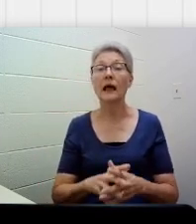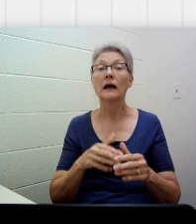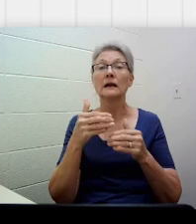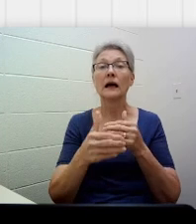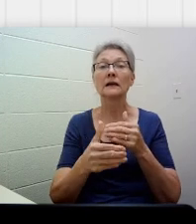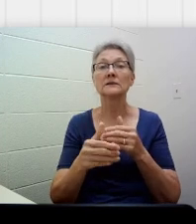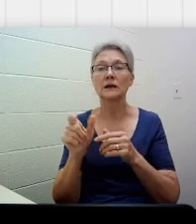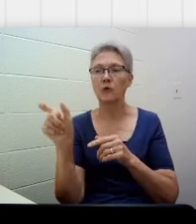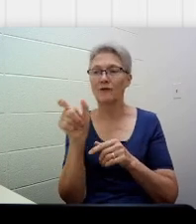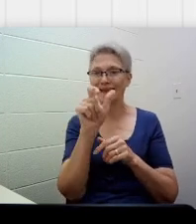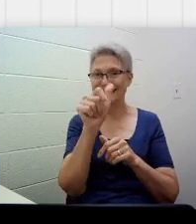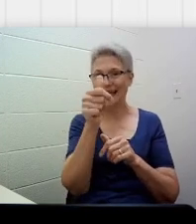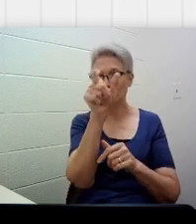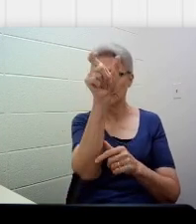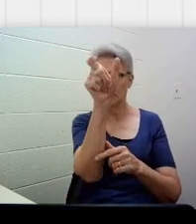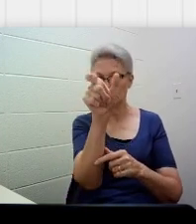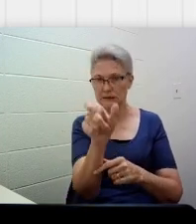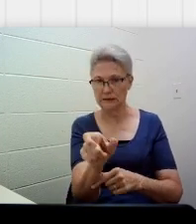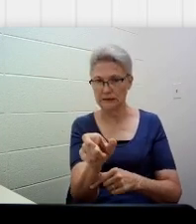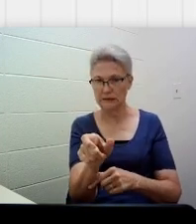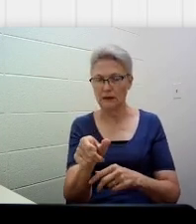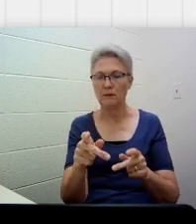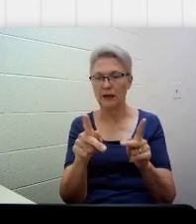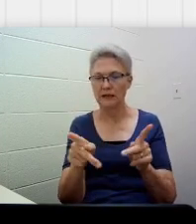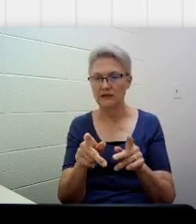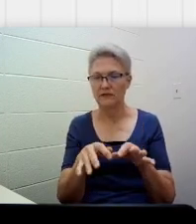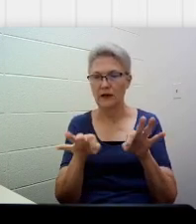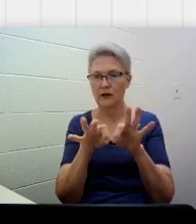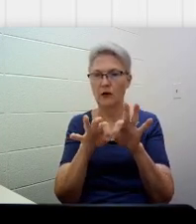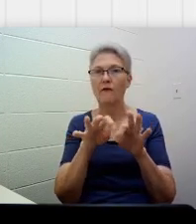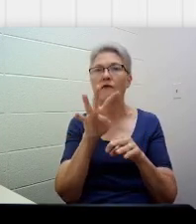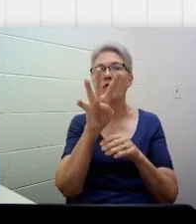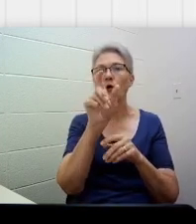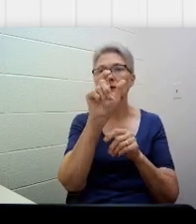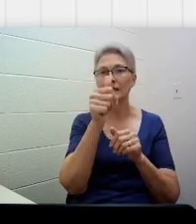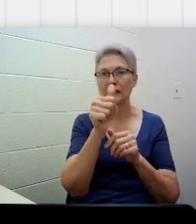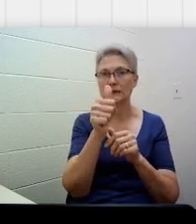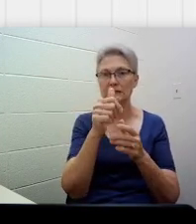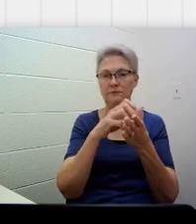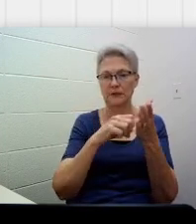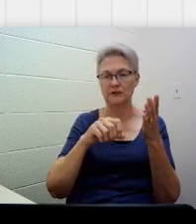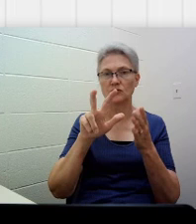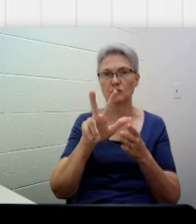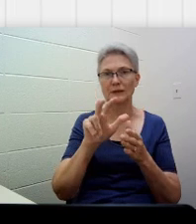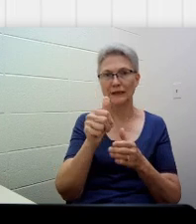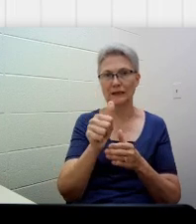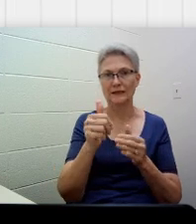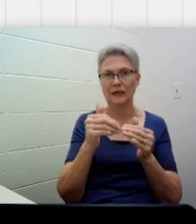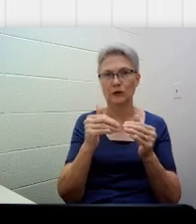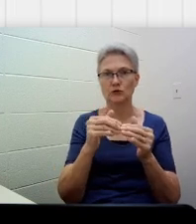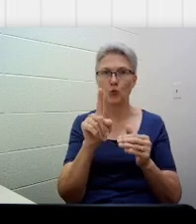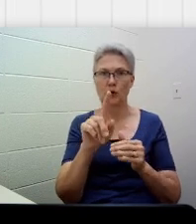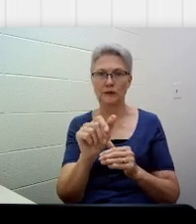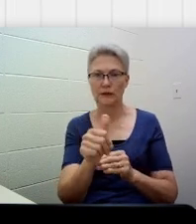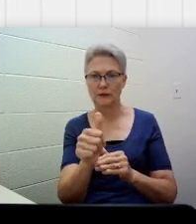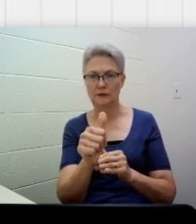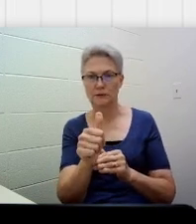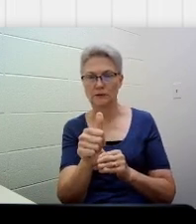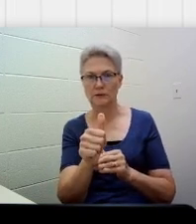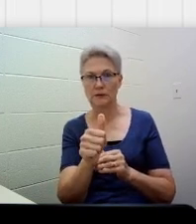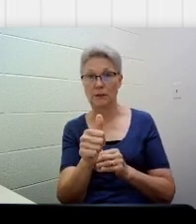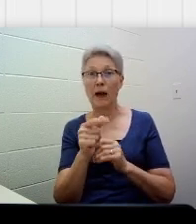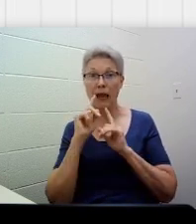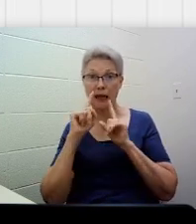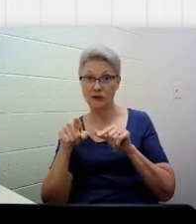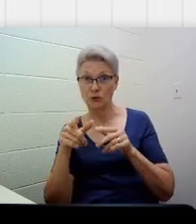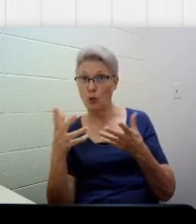Next, I move into the tens place value, where I have 4 tens minus 3 tens, which is 1 10. And I get